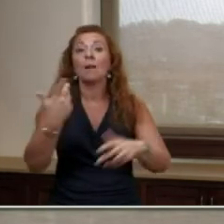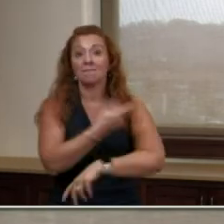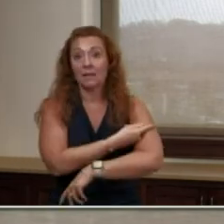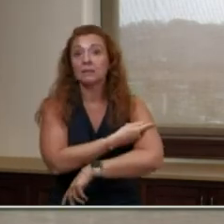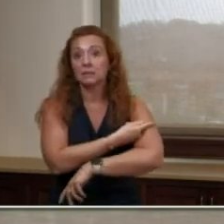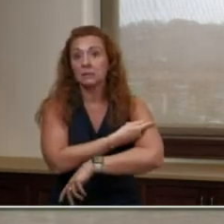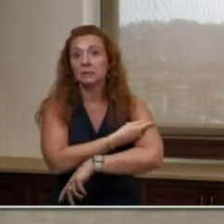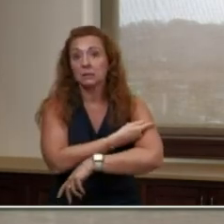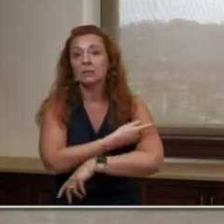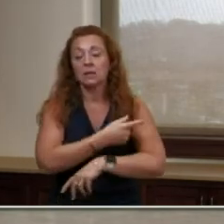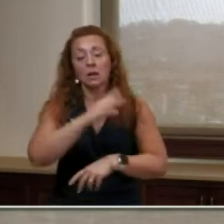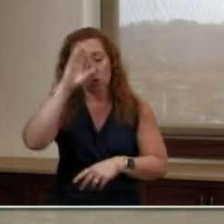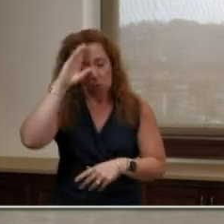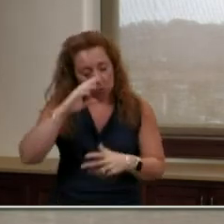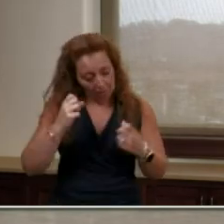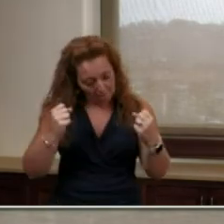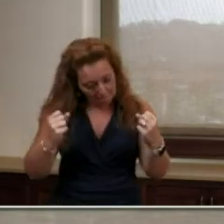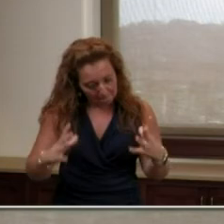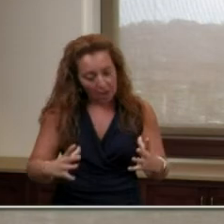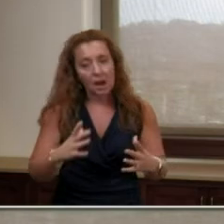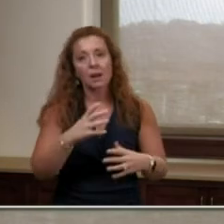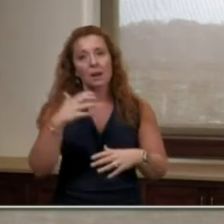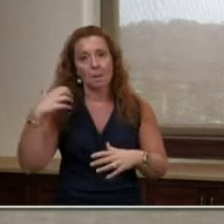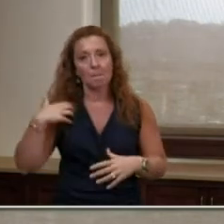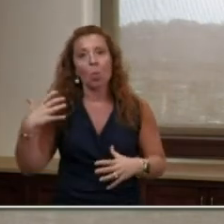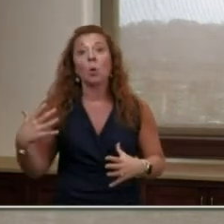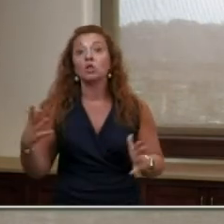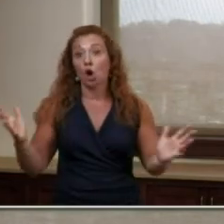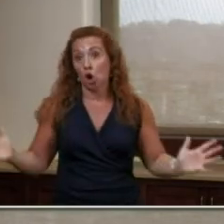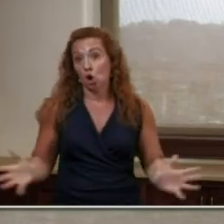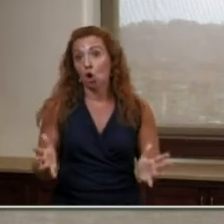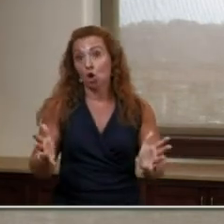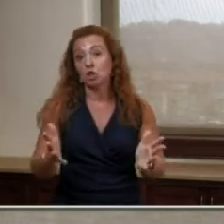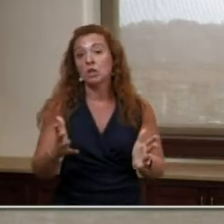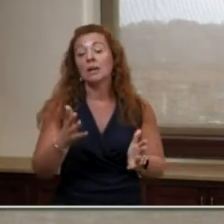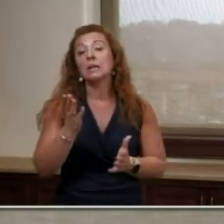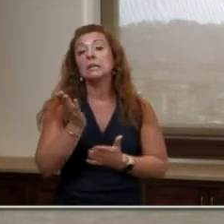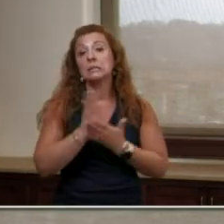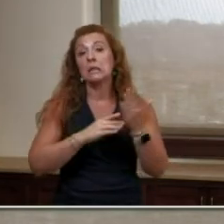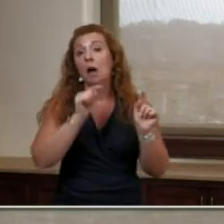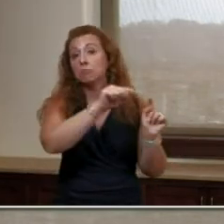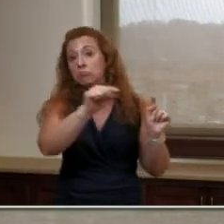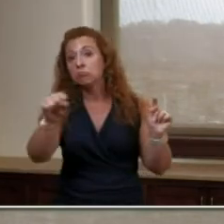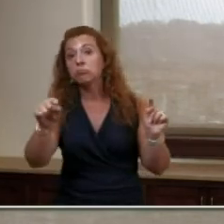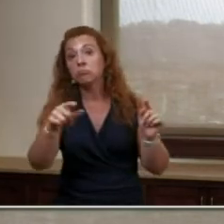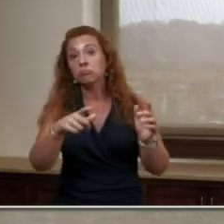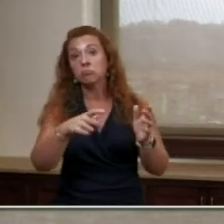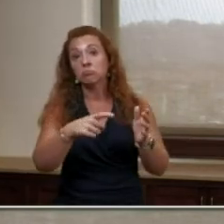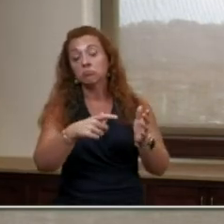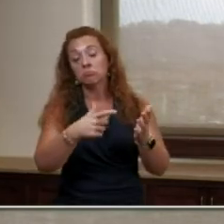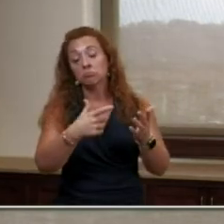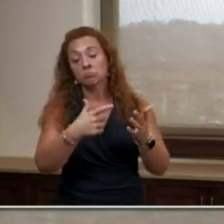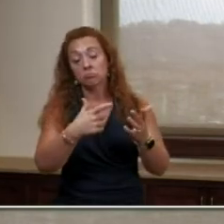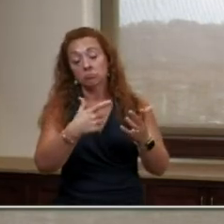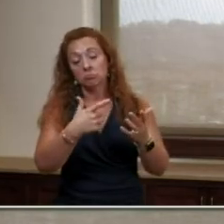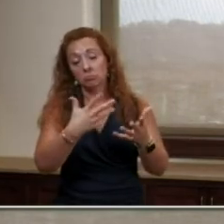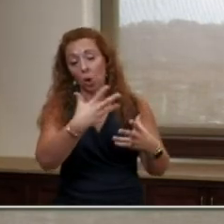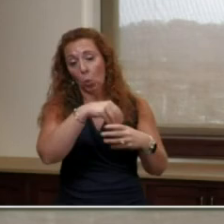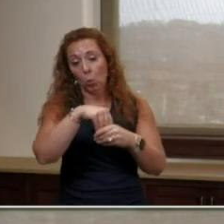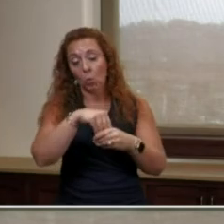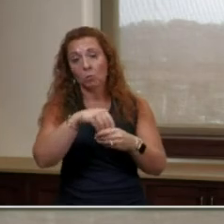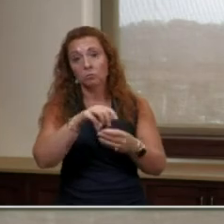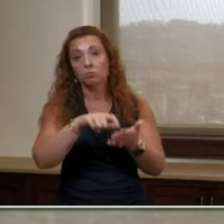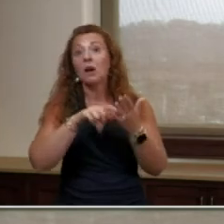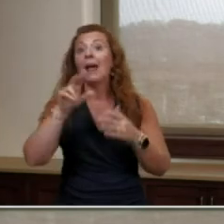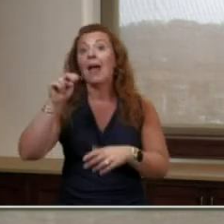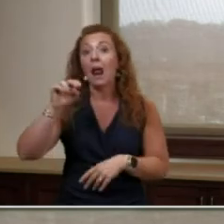vaccines. And I know many employers are now not only encouraging them, but making it a condition of employment. I want to applaud